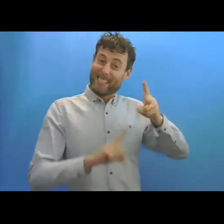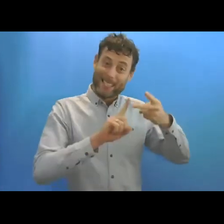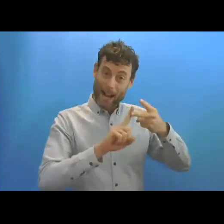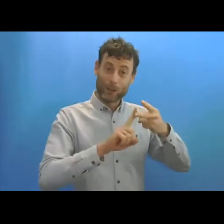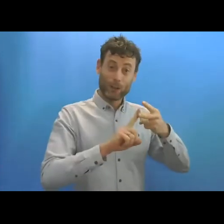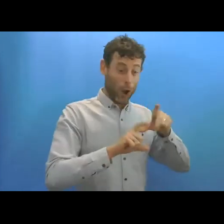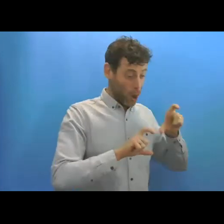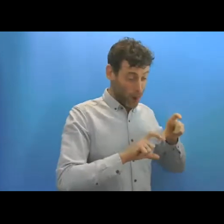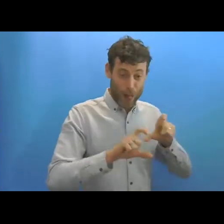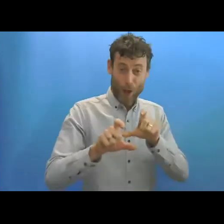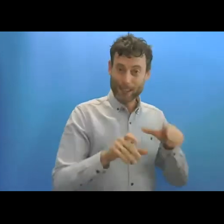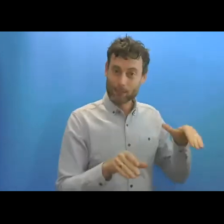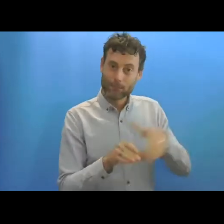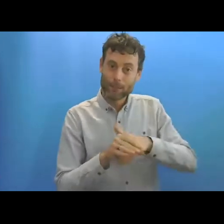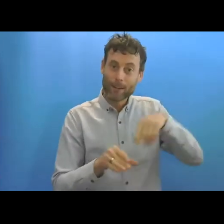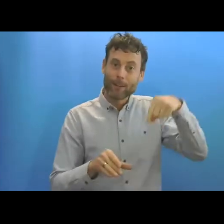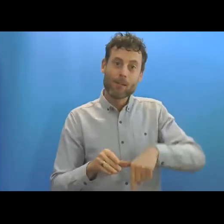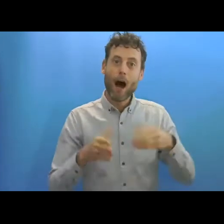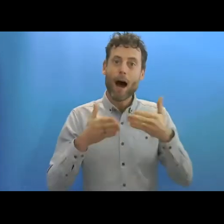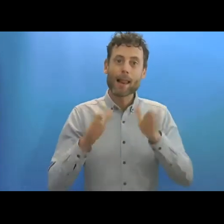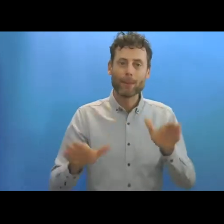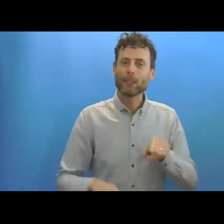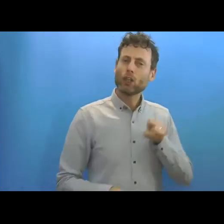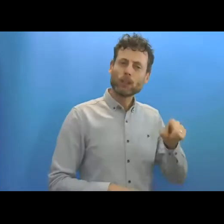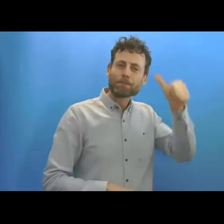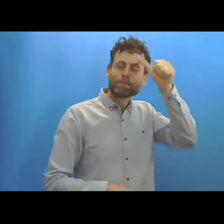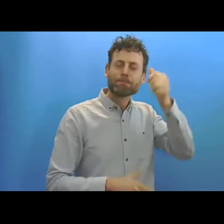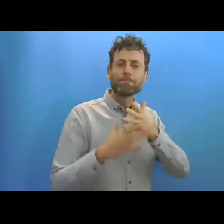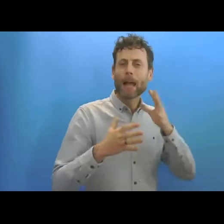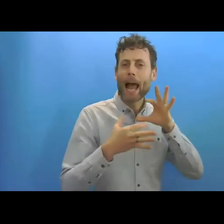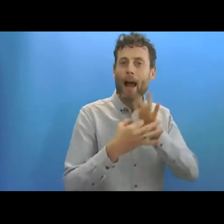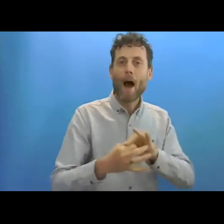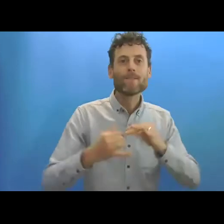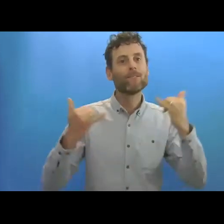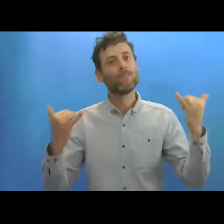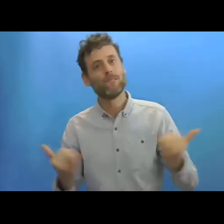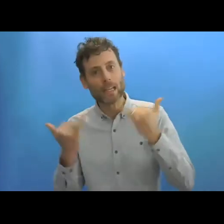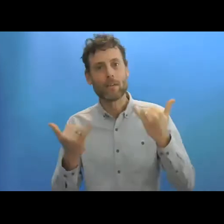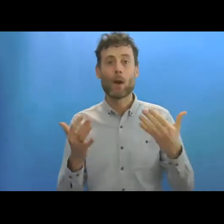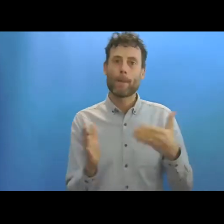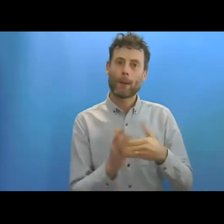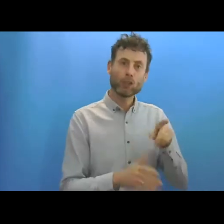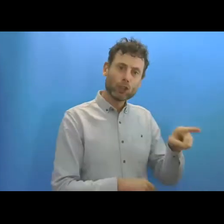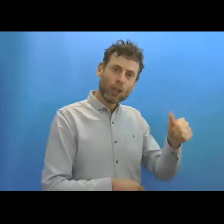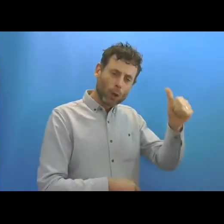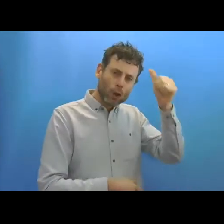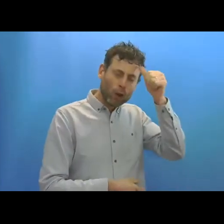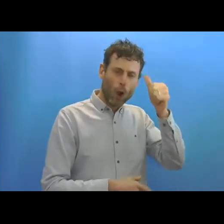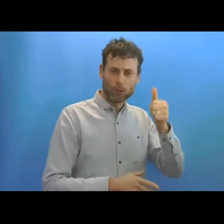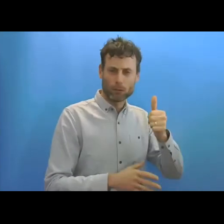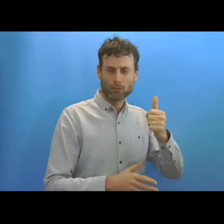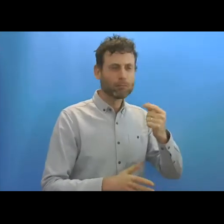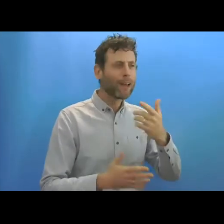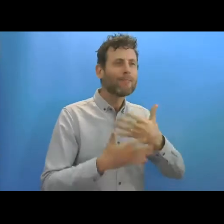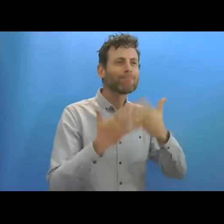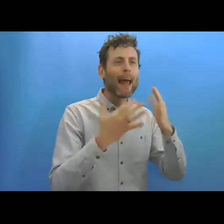she's our key lead on anything festival related, but also anything international related. And she's going to tell you a